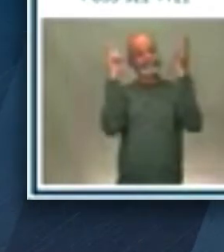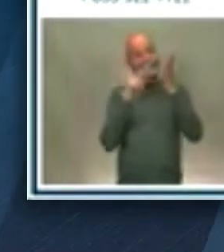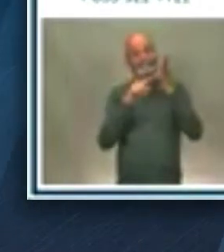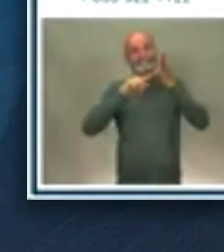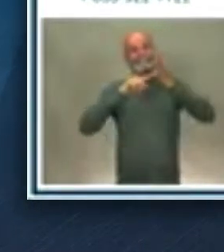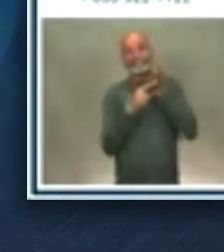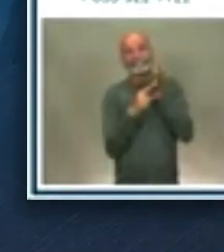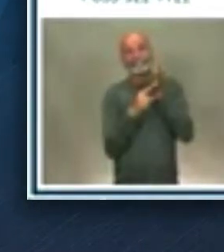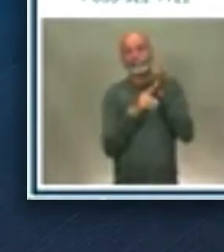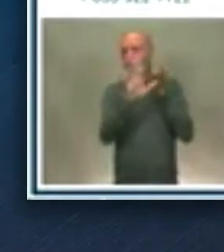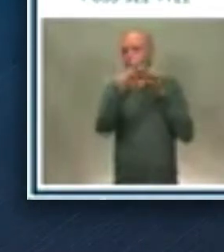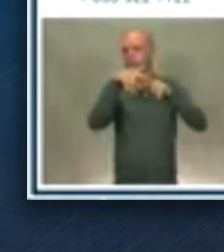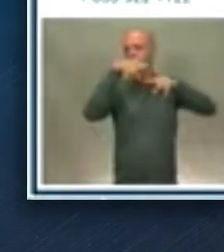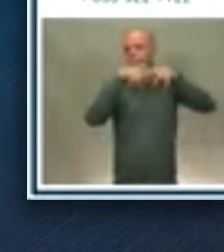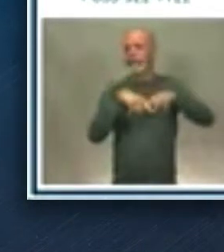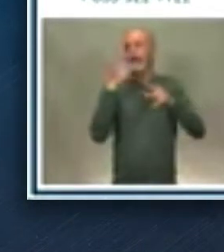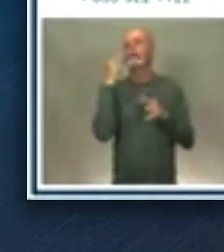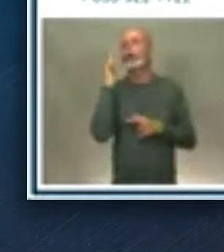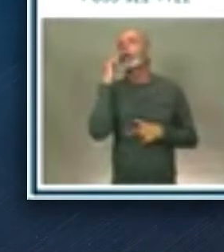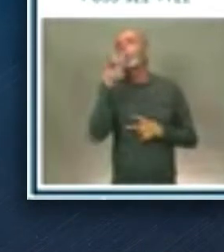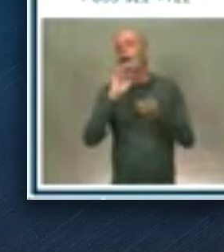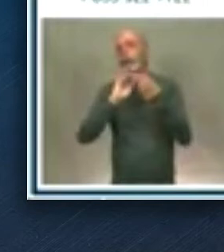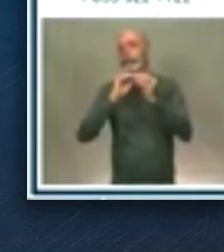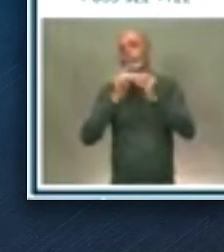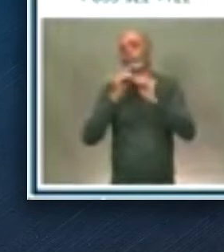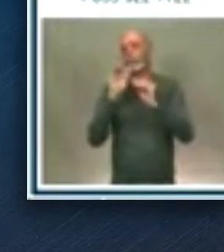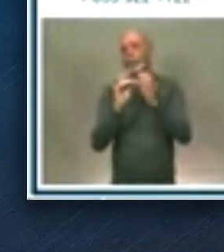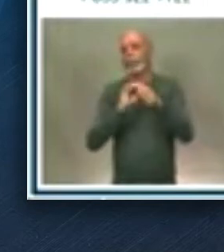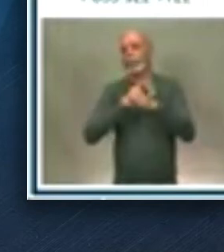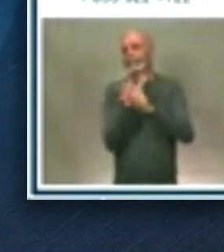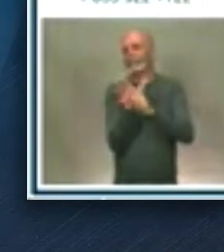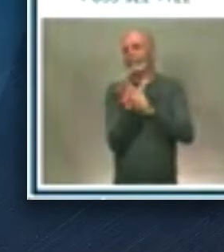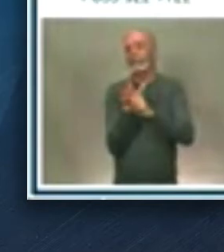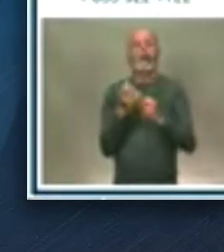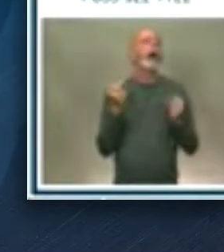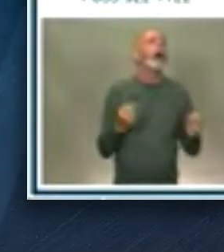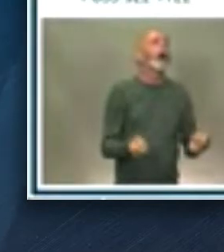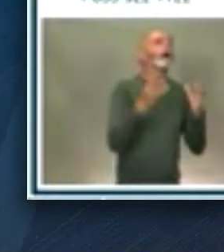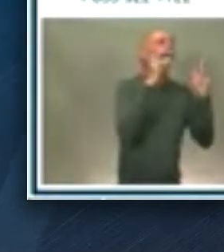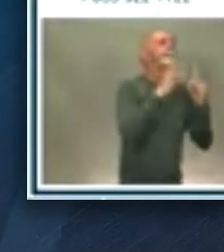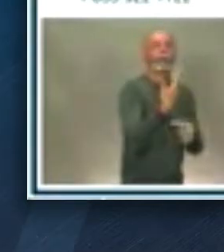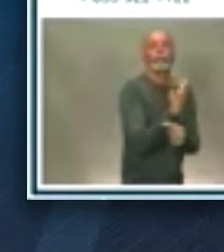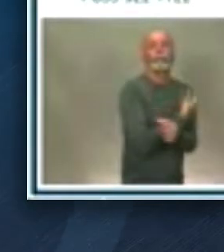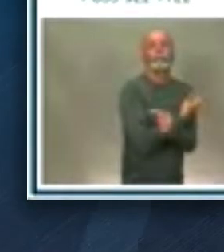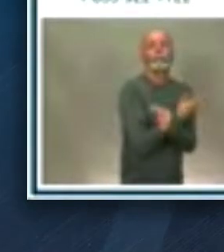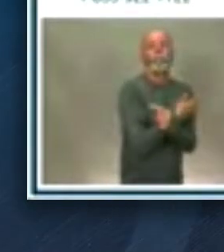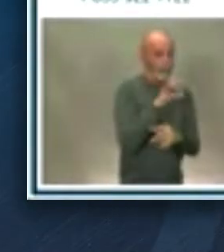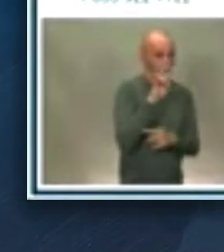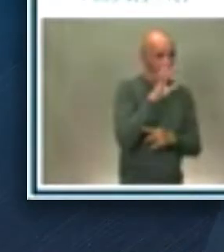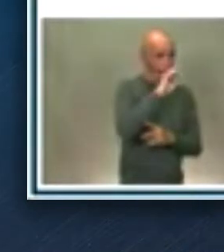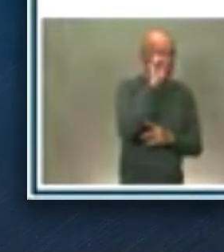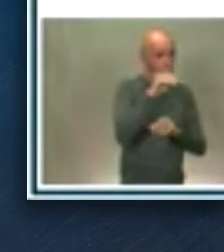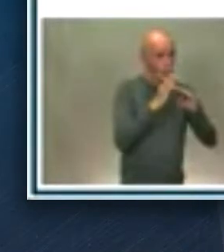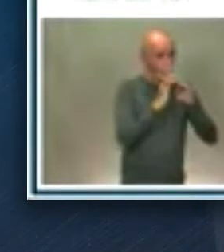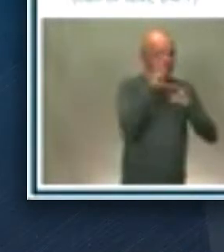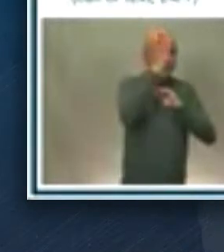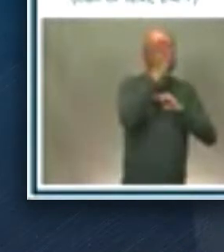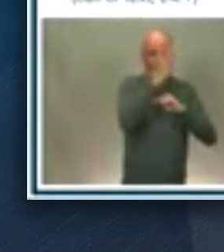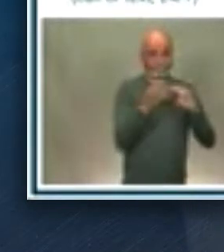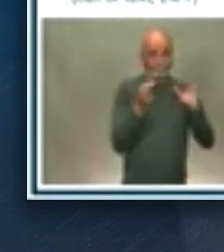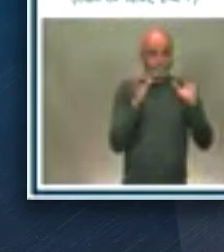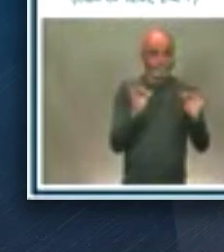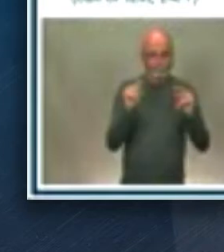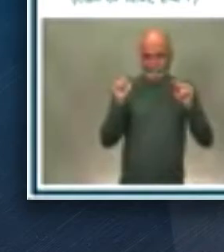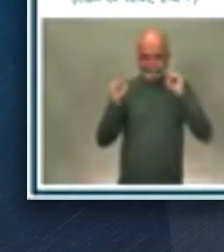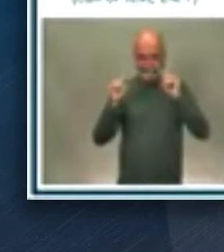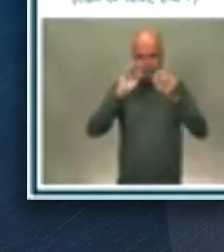local epidemiology and where we are at with our Nova Scotia vaccination rates, because those are the key drivers about whether it's